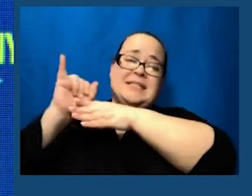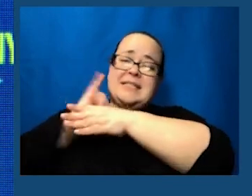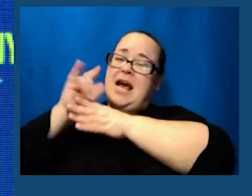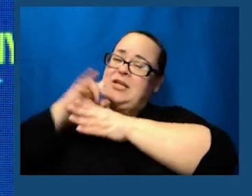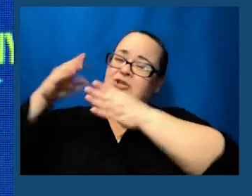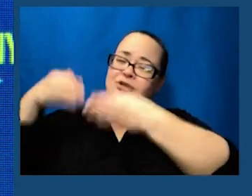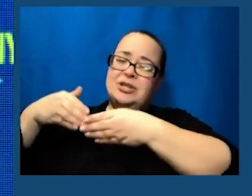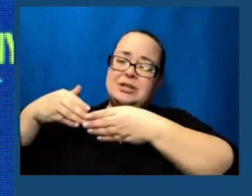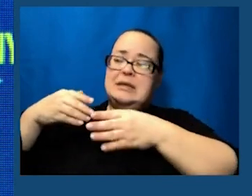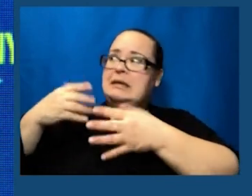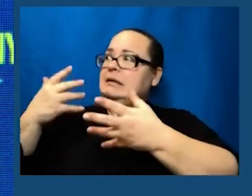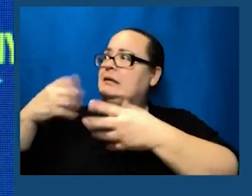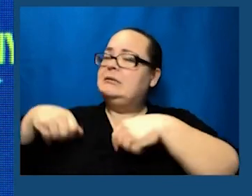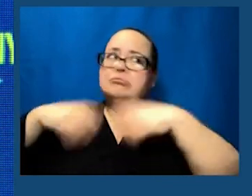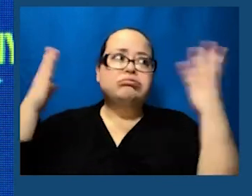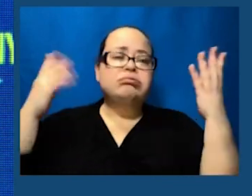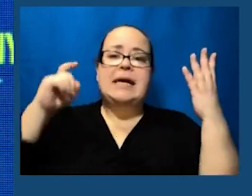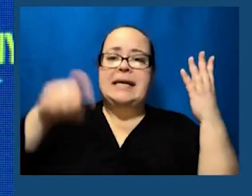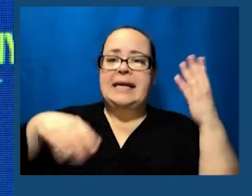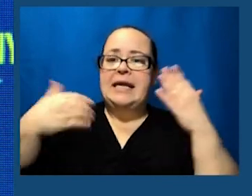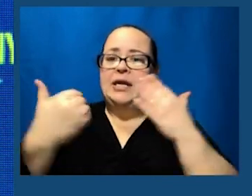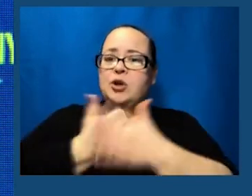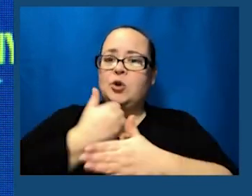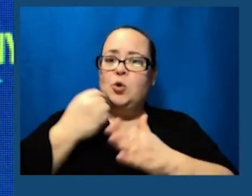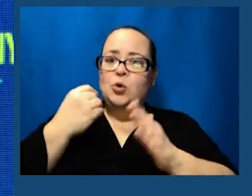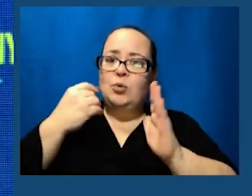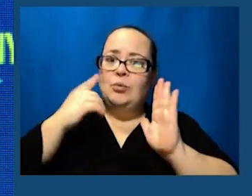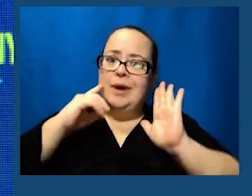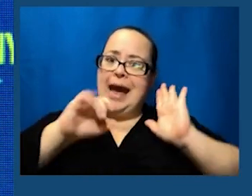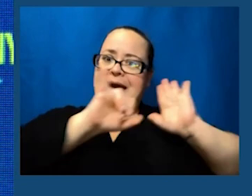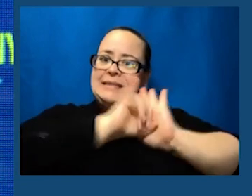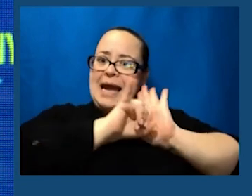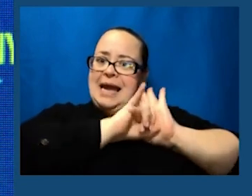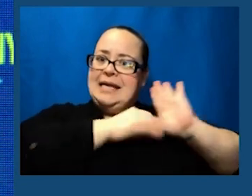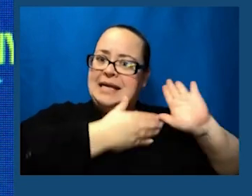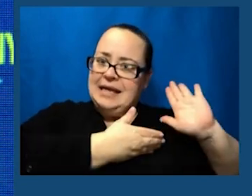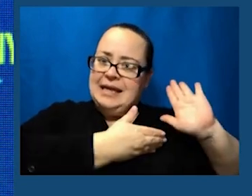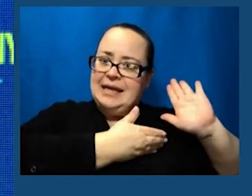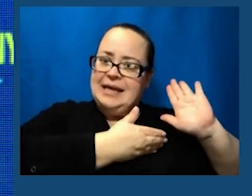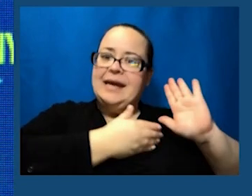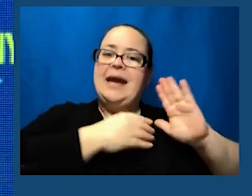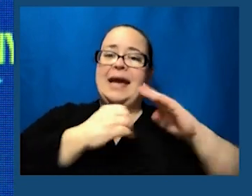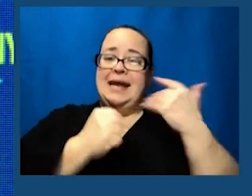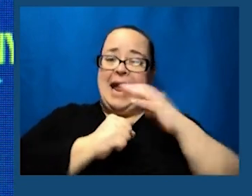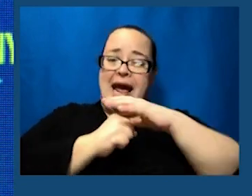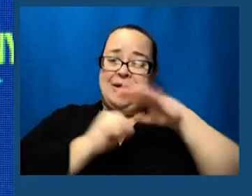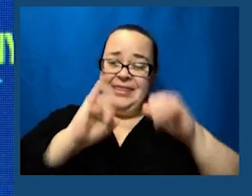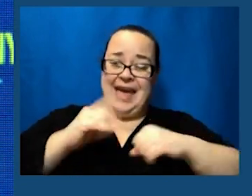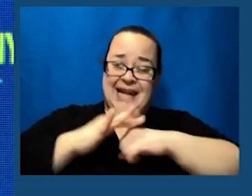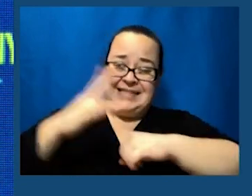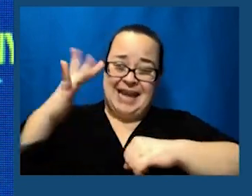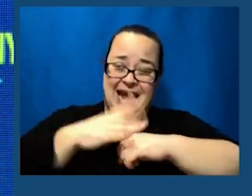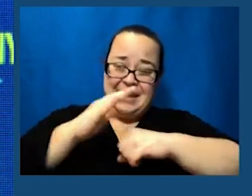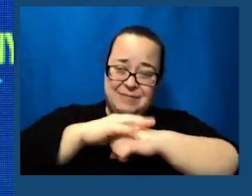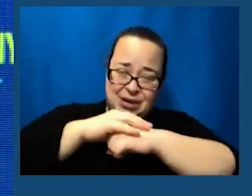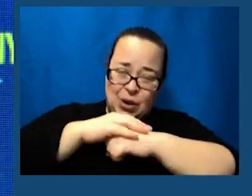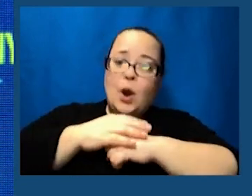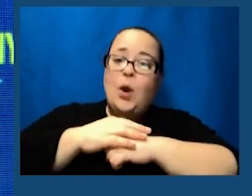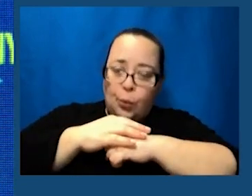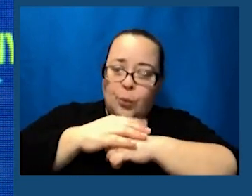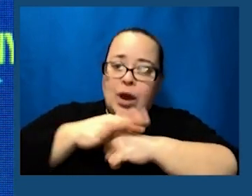of an identity, and now we've found ourselves. We've found that diamond. And I'll tell you, with this major investments